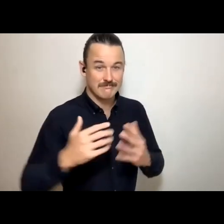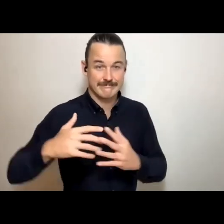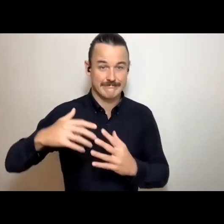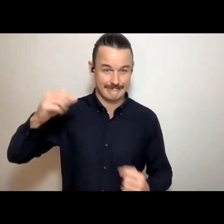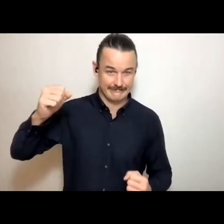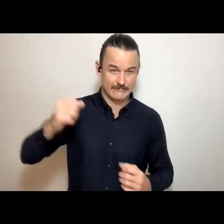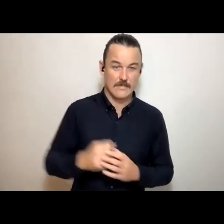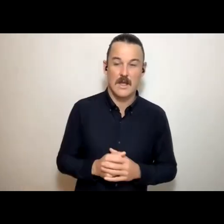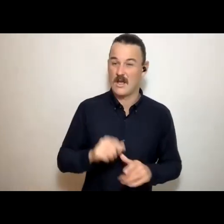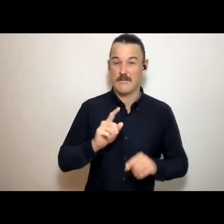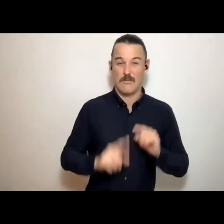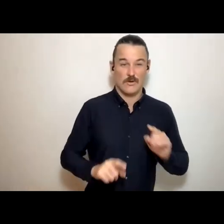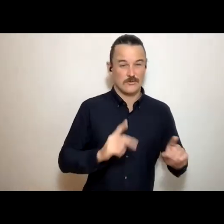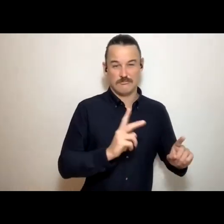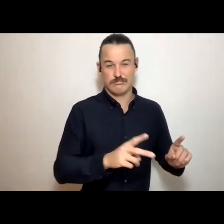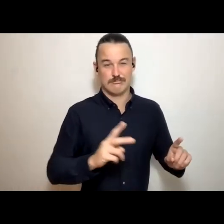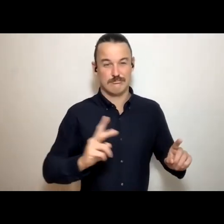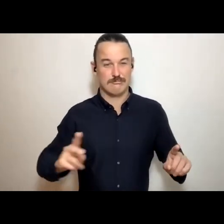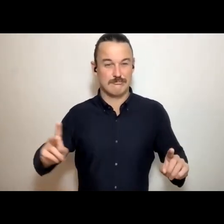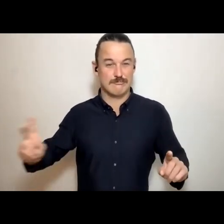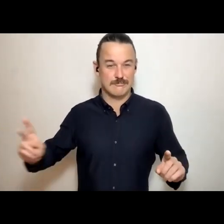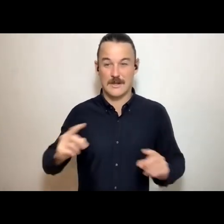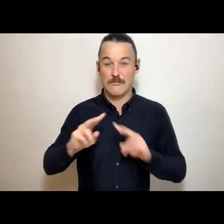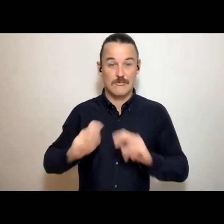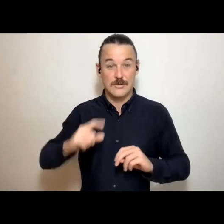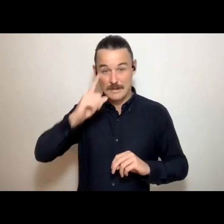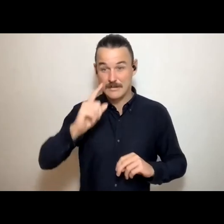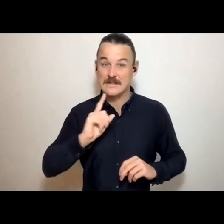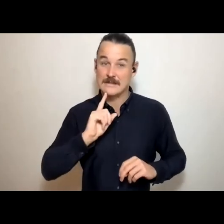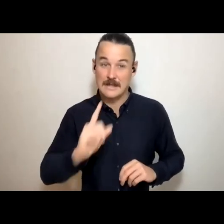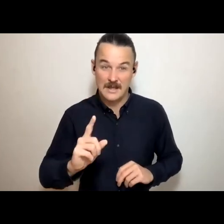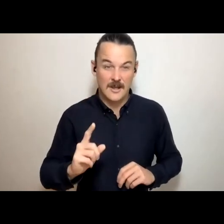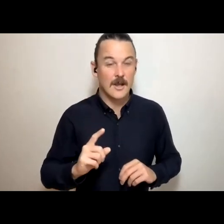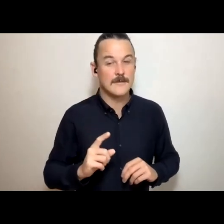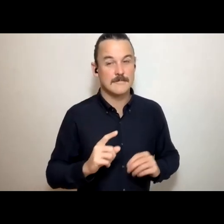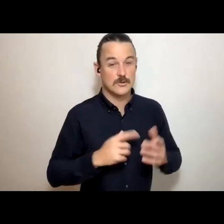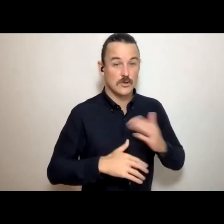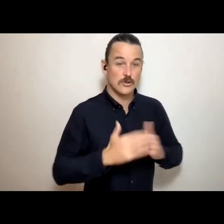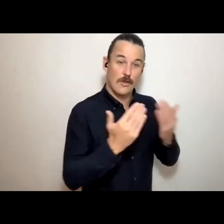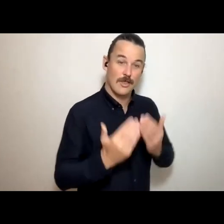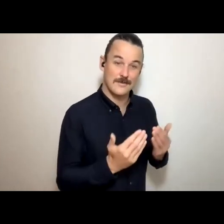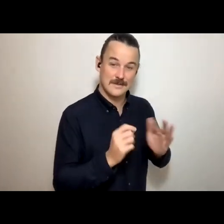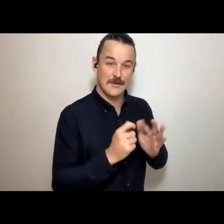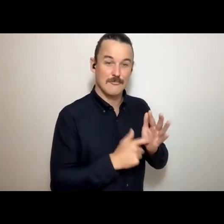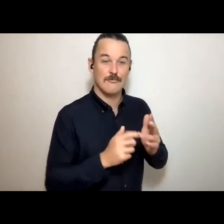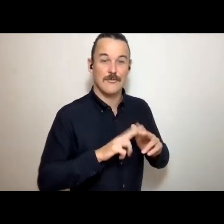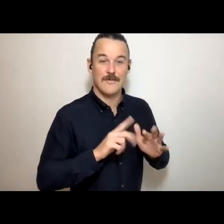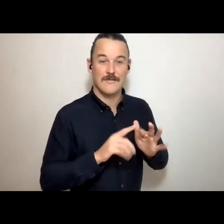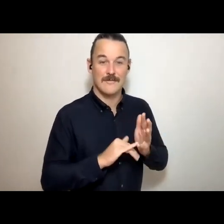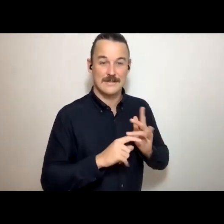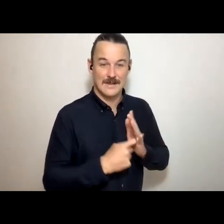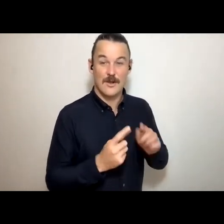things that people research tells us say with things like sociology professor, and as many of us on the panel are